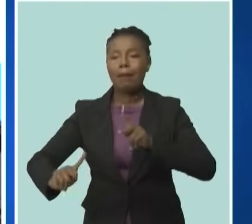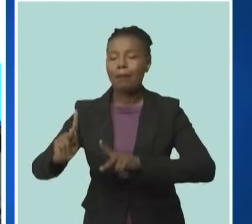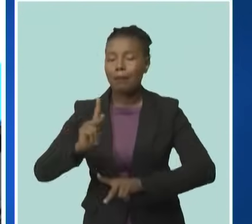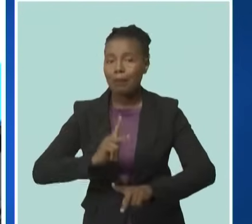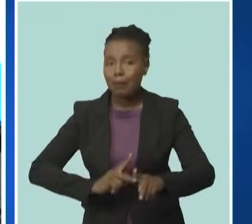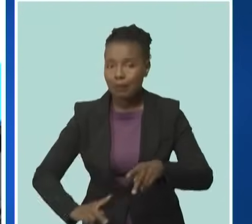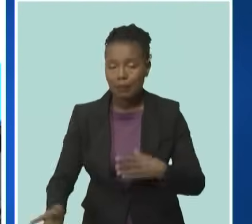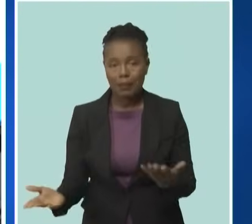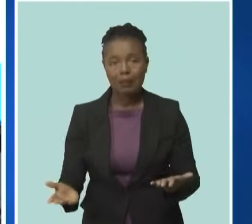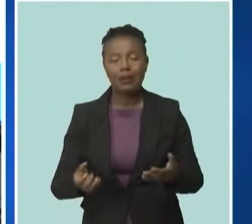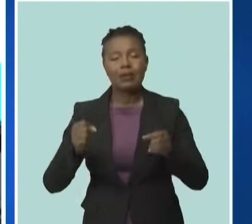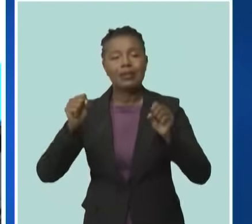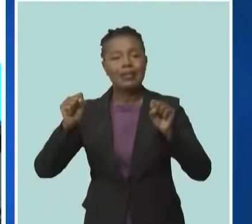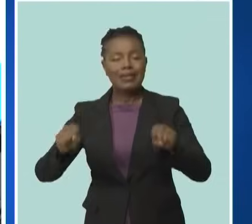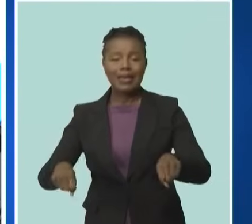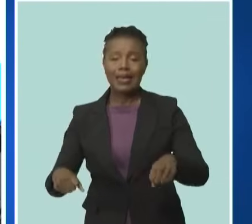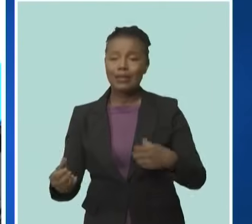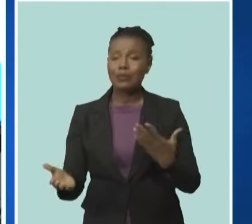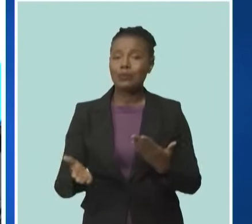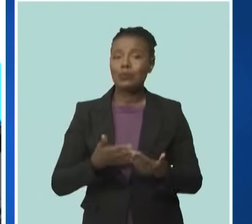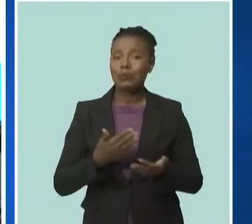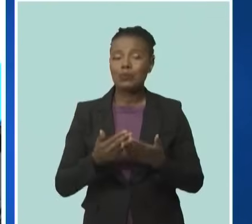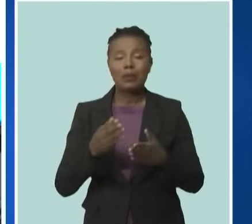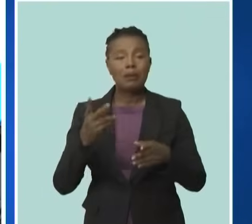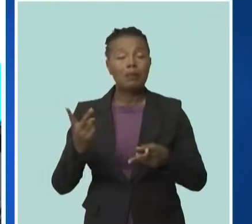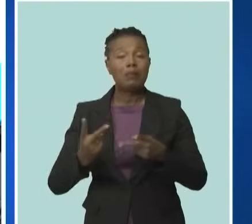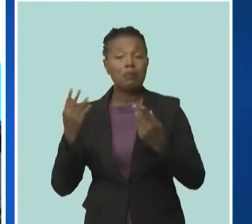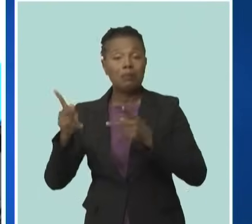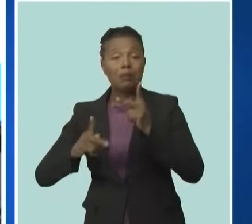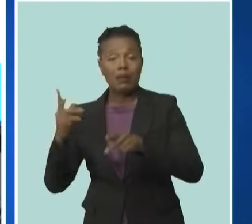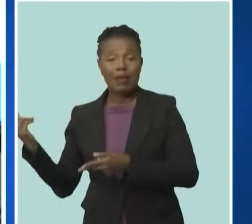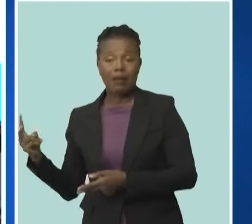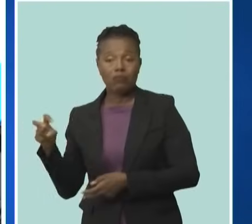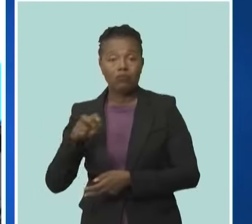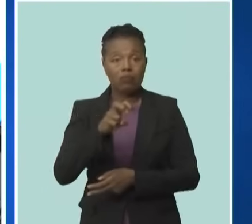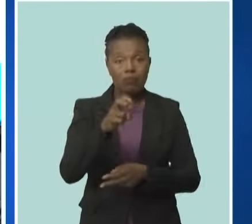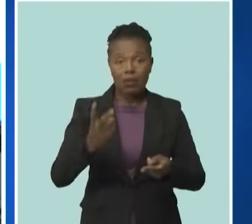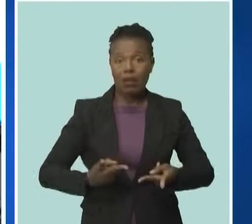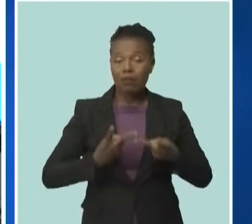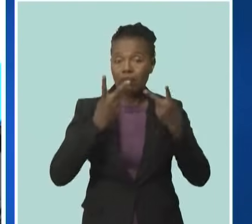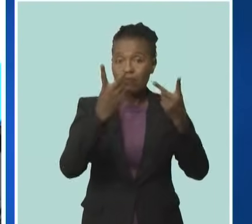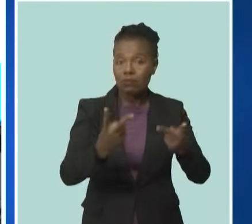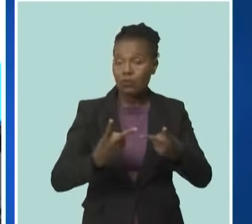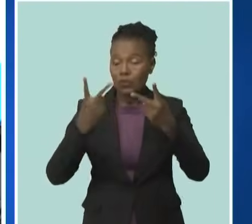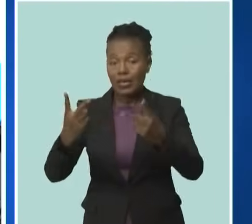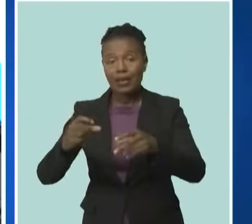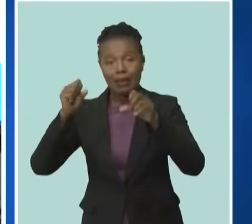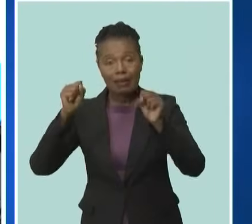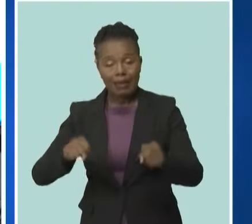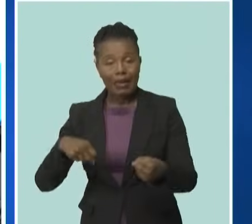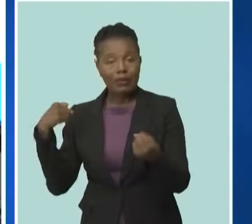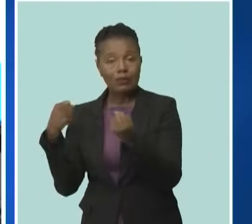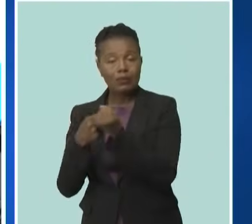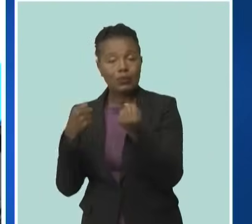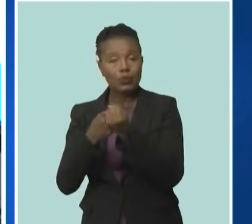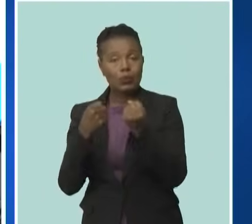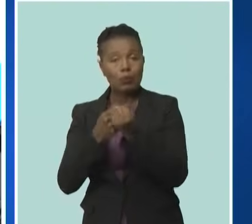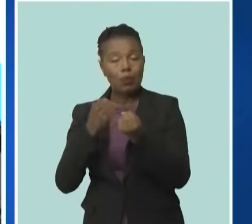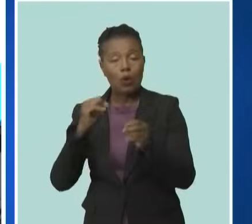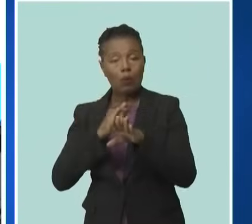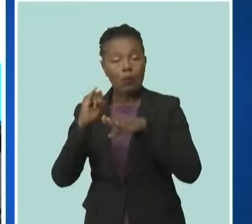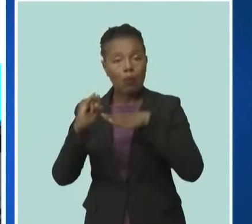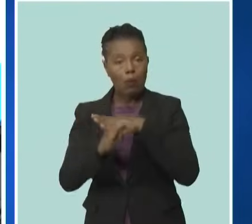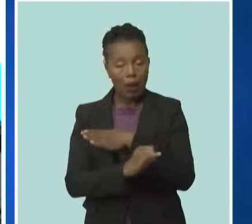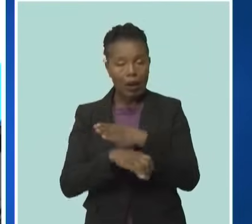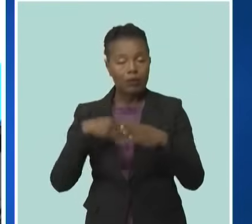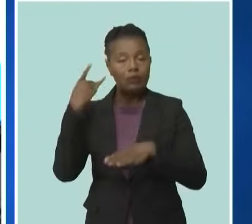sector, and even visitors to the island to play an active role in shaping the future of our